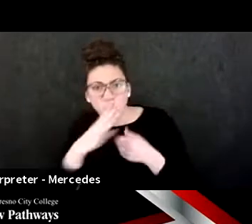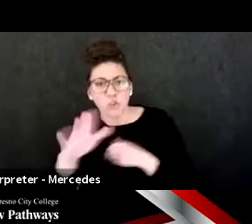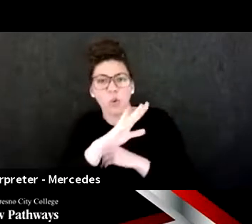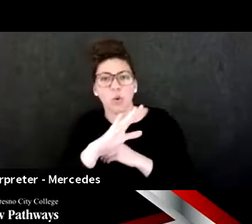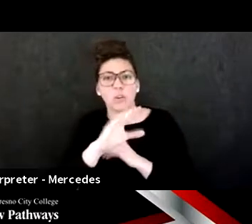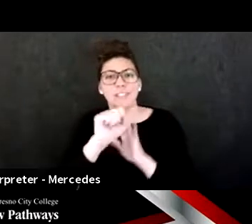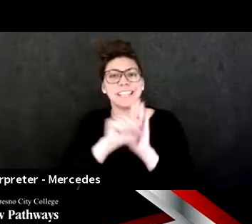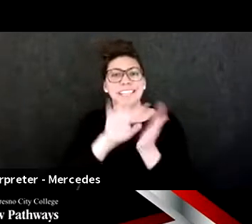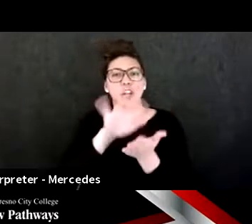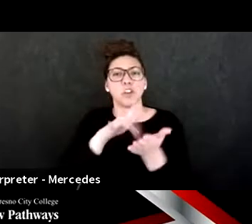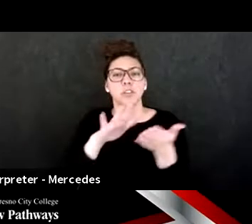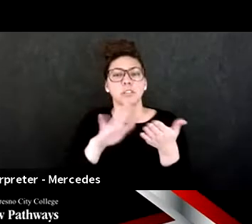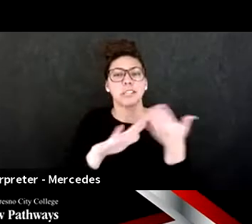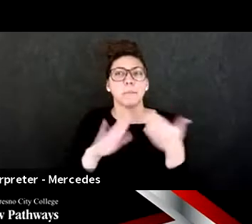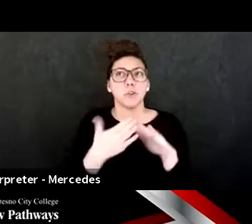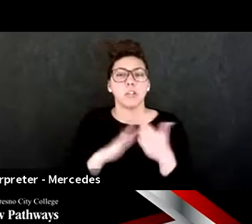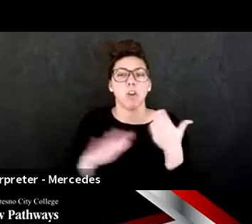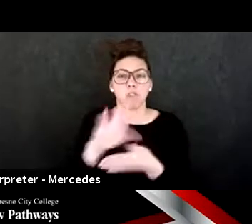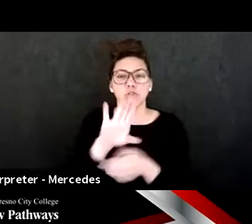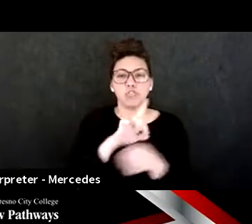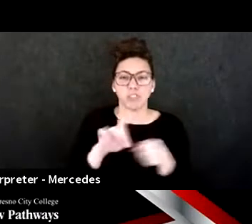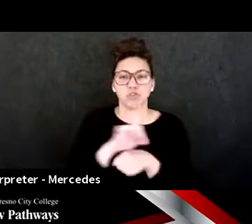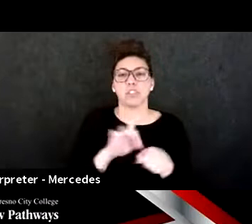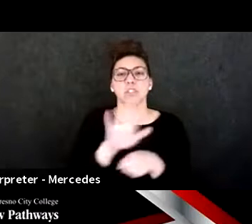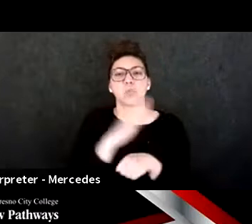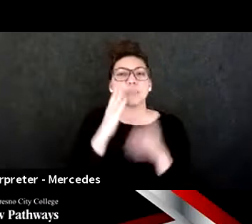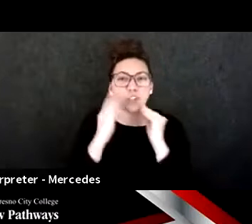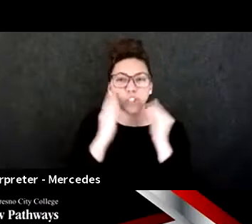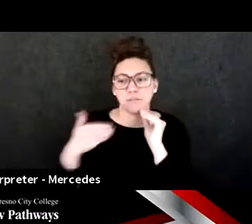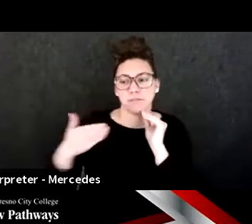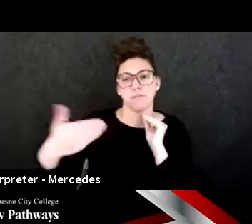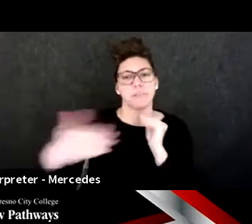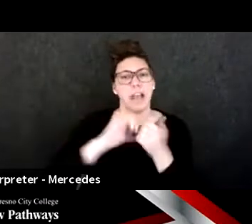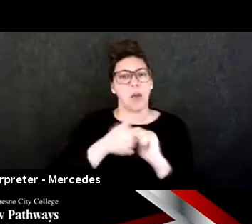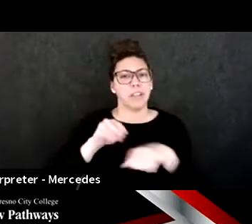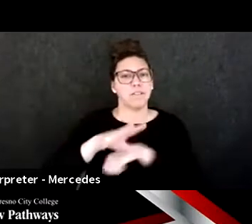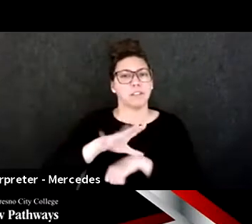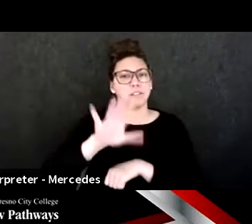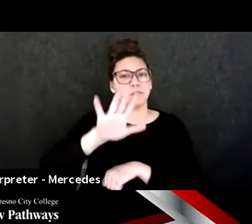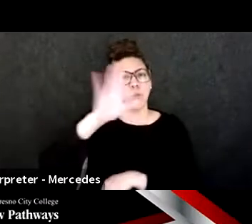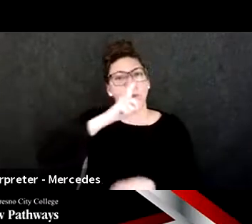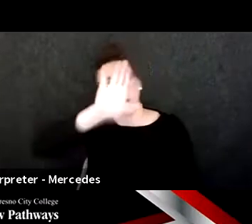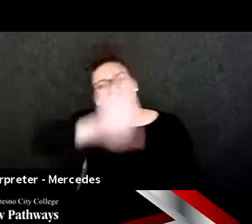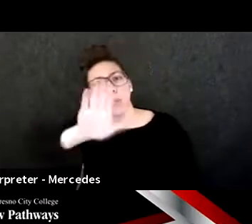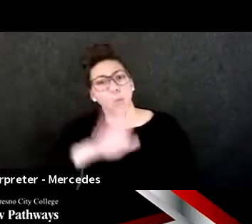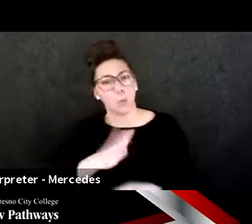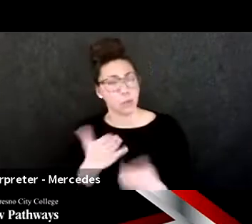College District and how it has shaped you to be where you are today?